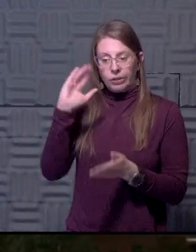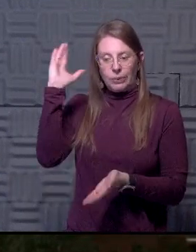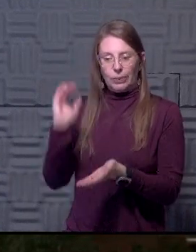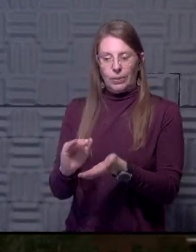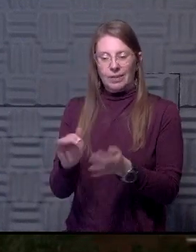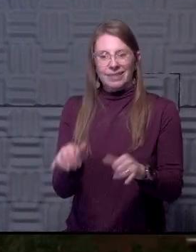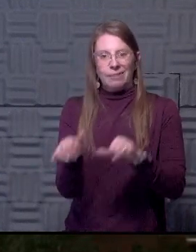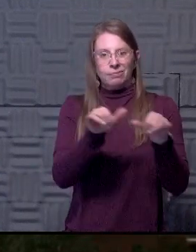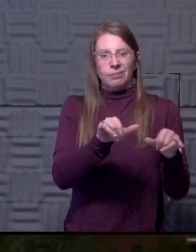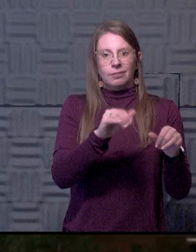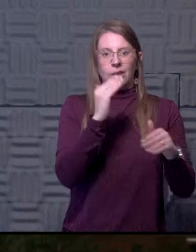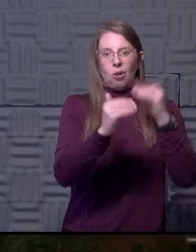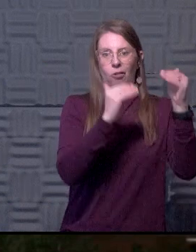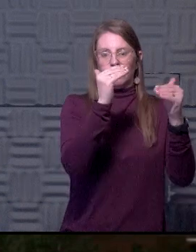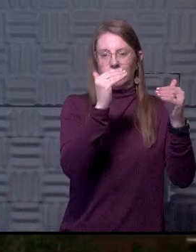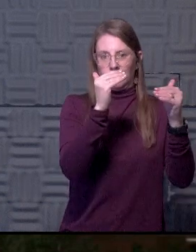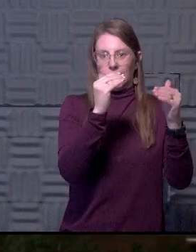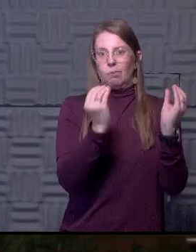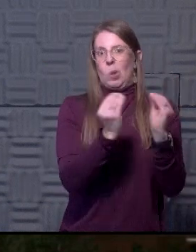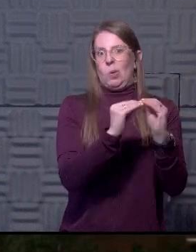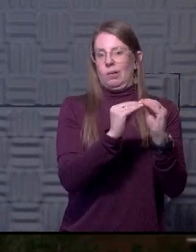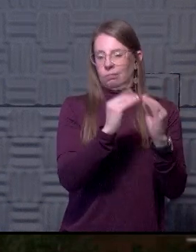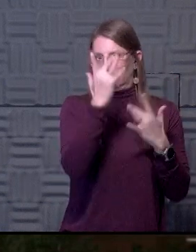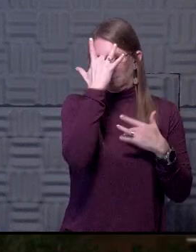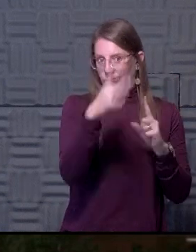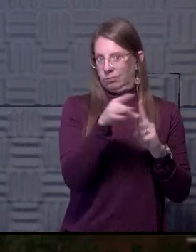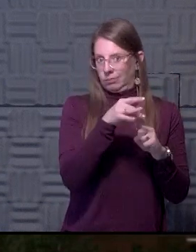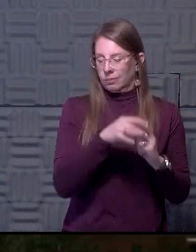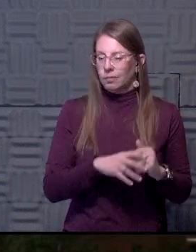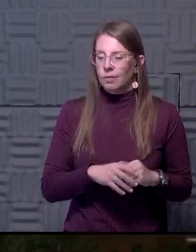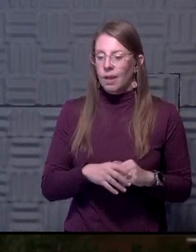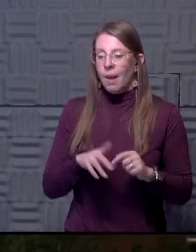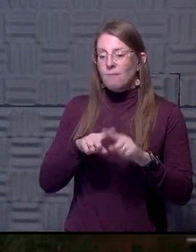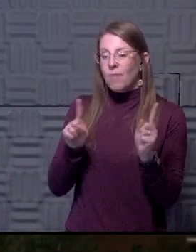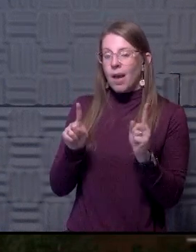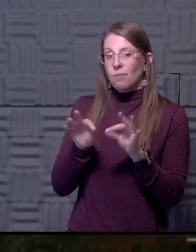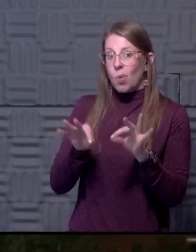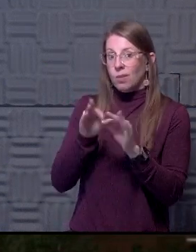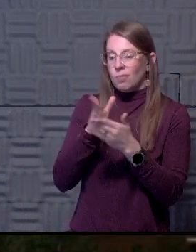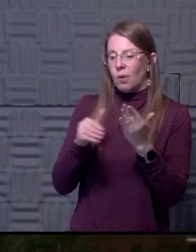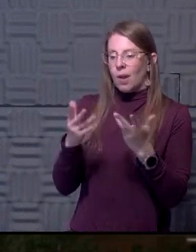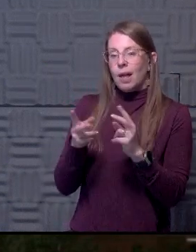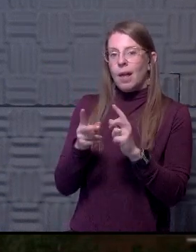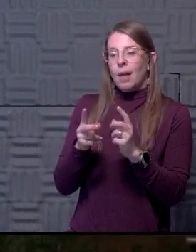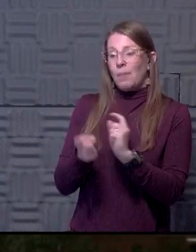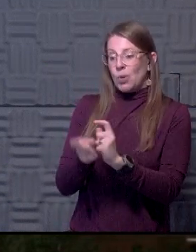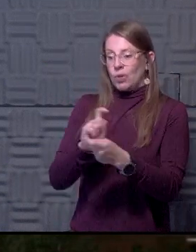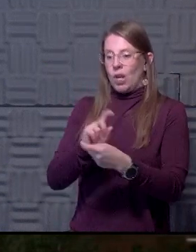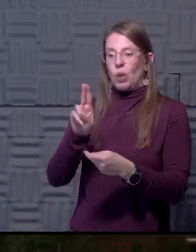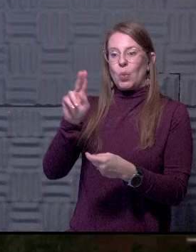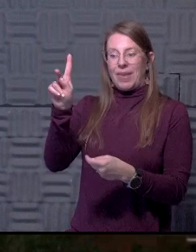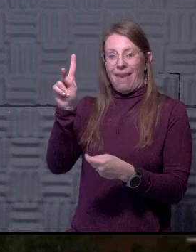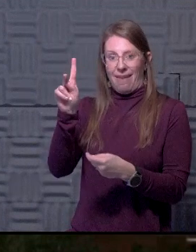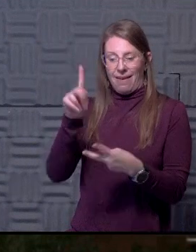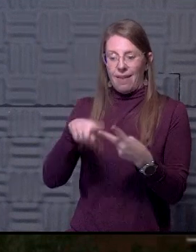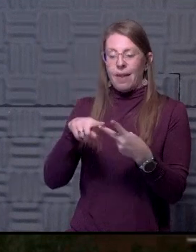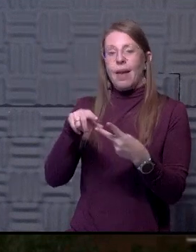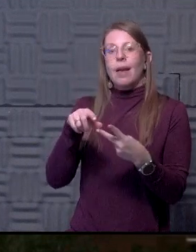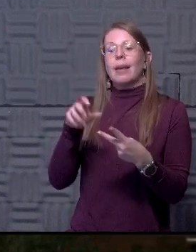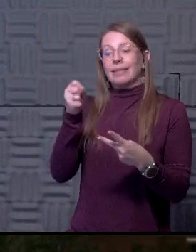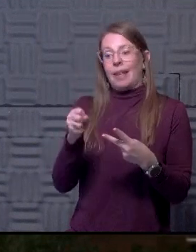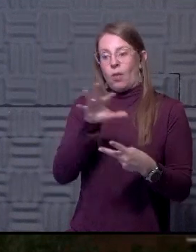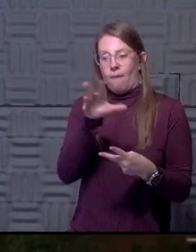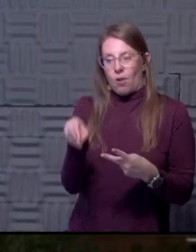adults have them. But the concerning part here is that mutation that we were talking about in the UK and in South